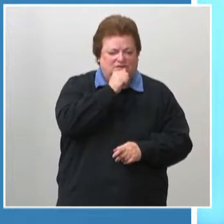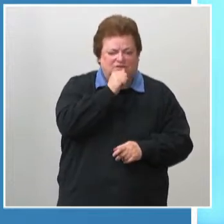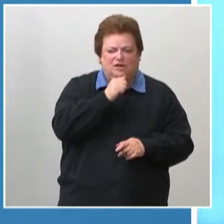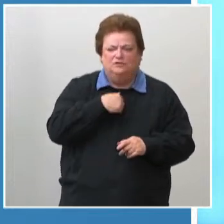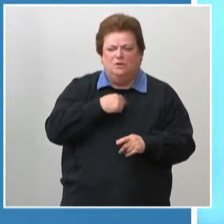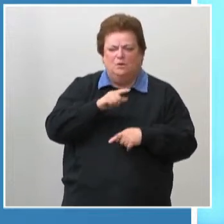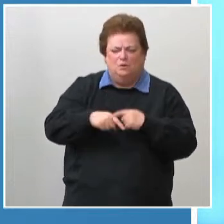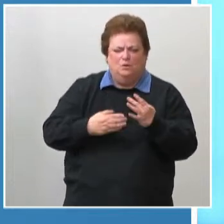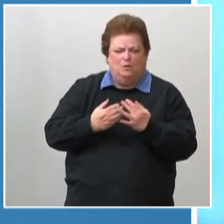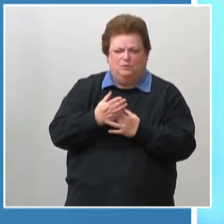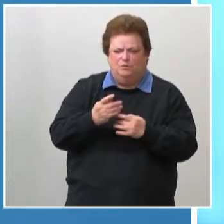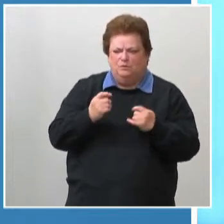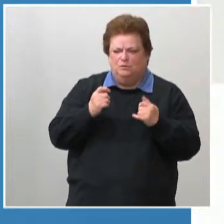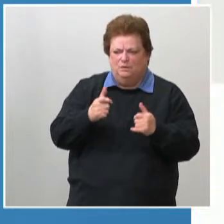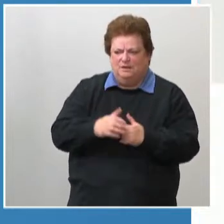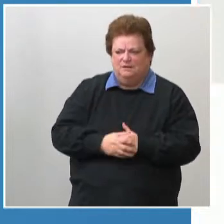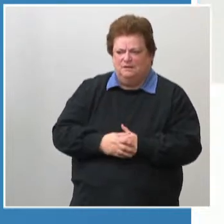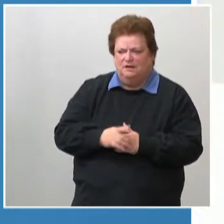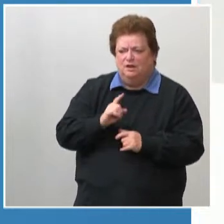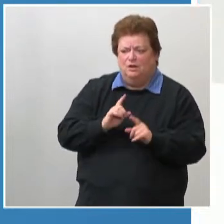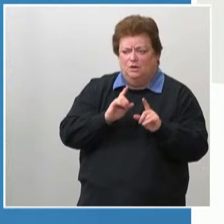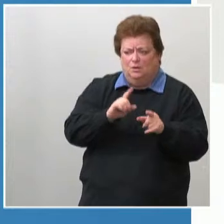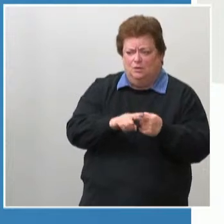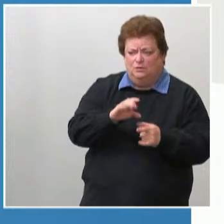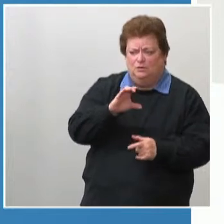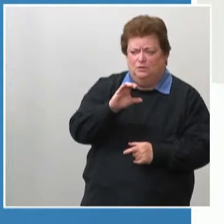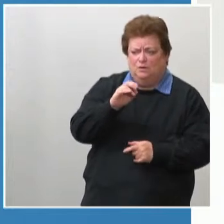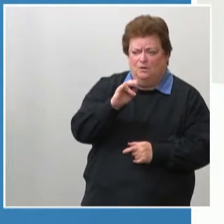quick run through. After going to the